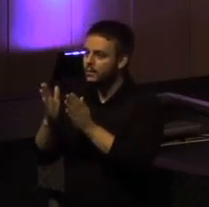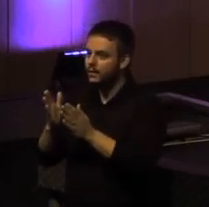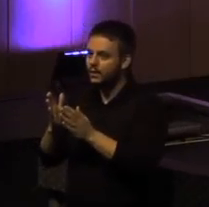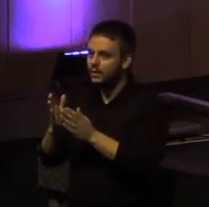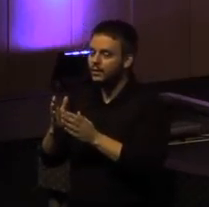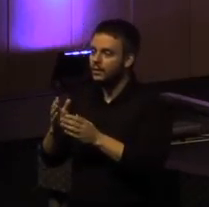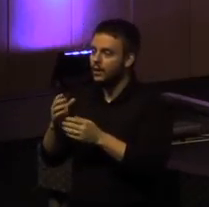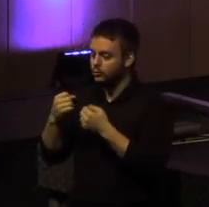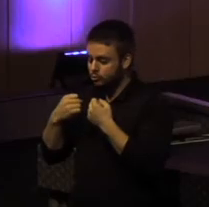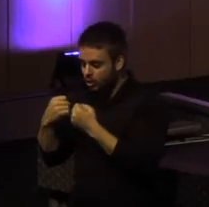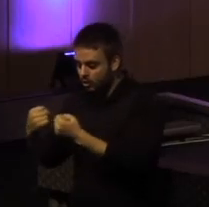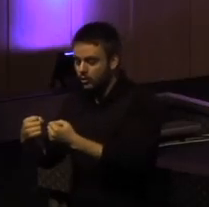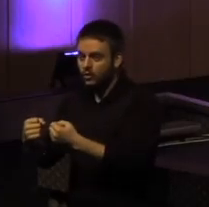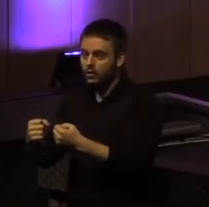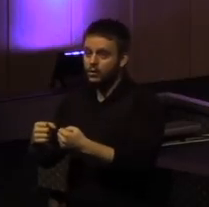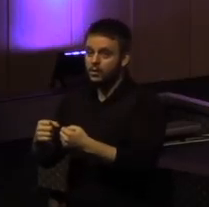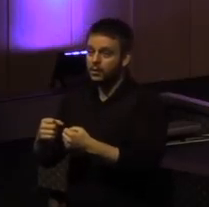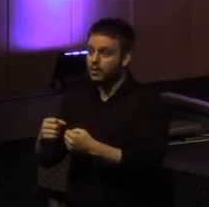apartment complex that